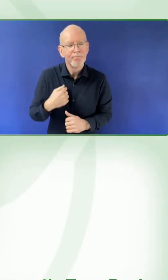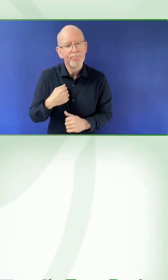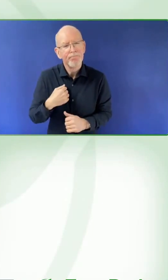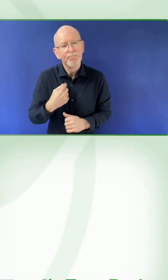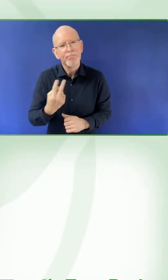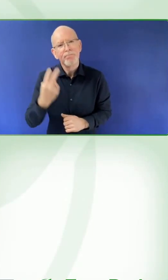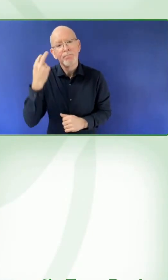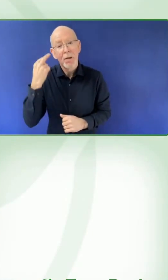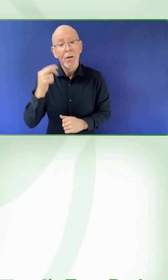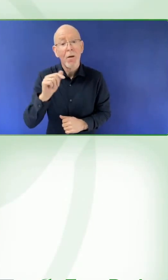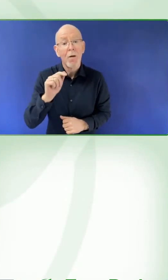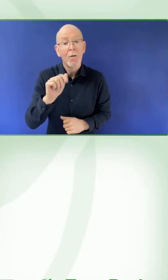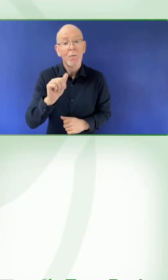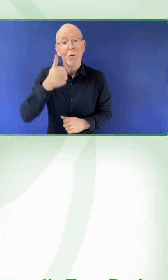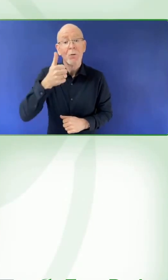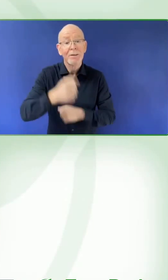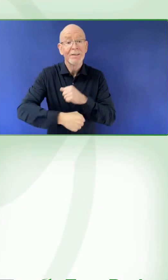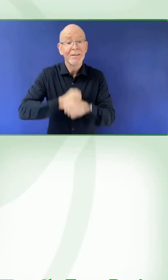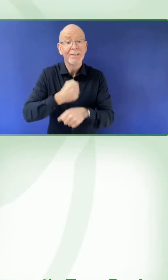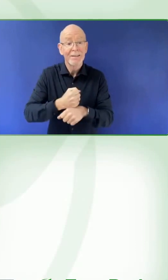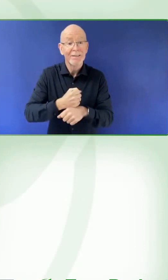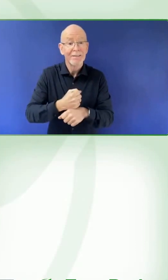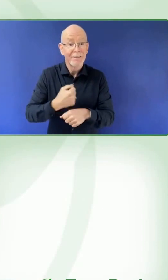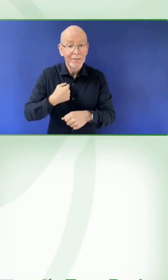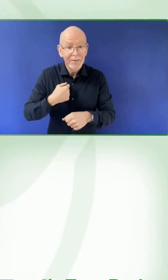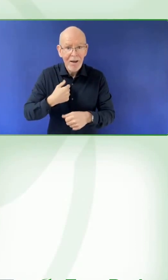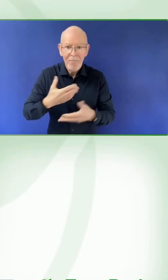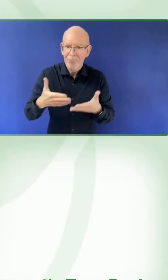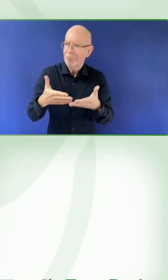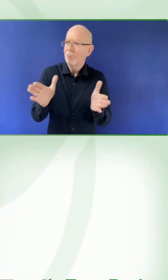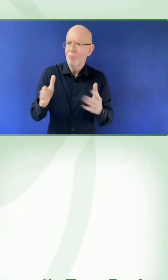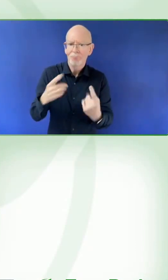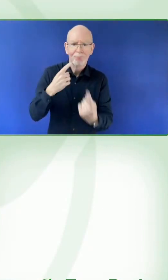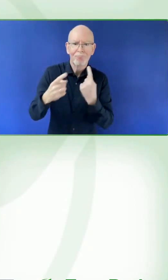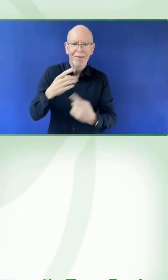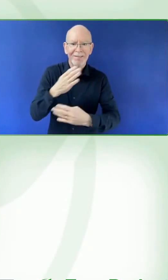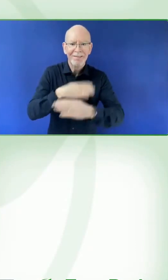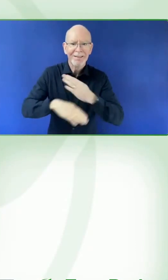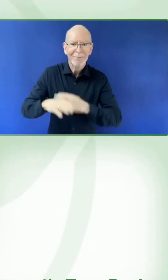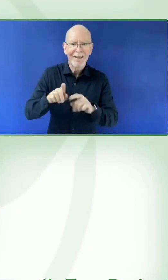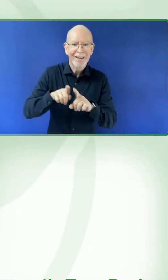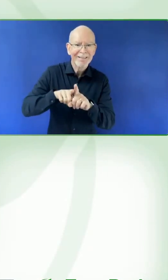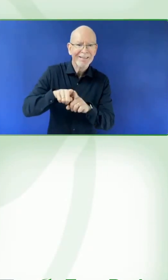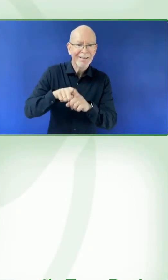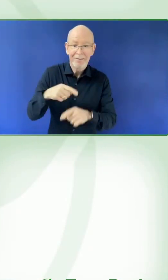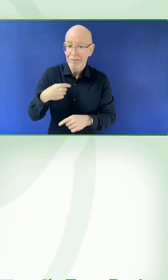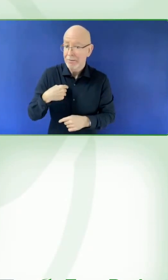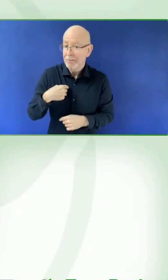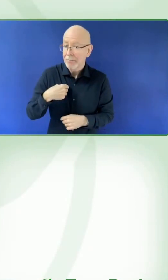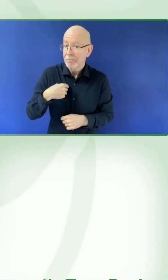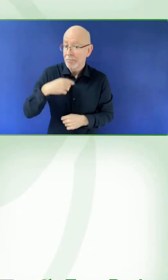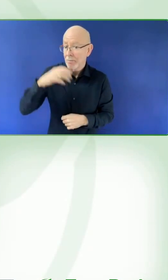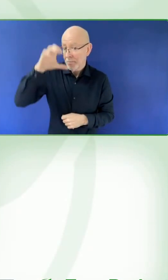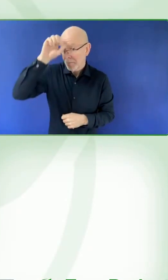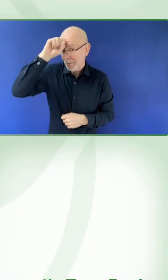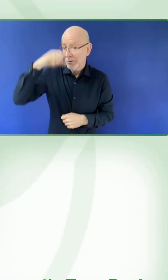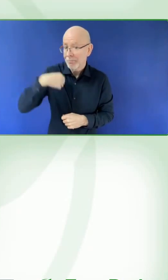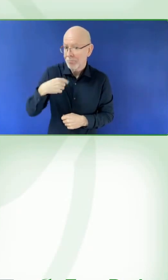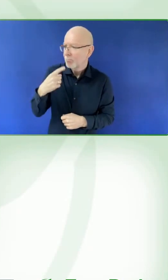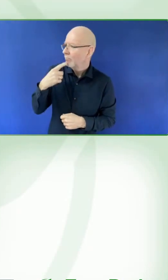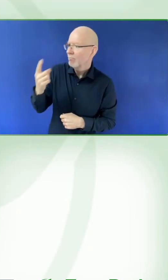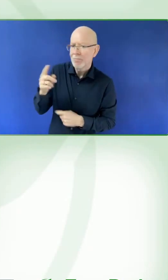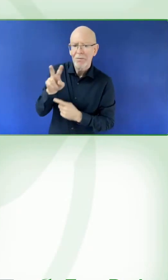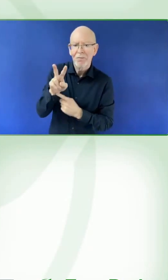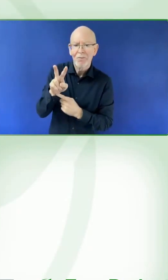she was like, well, it sounds like this program's going to take a village. Like, maybe we should partner up, because I was thinking, like, I'm just going to do it